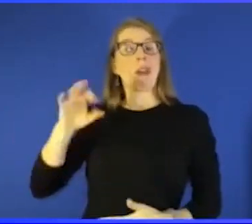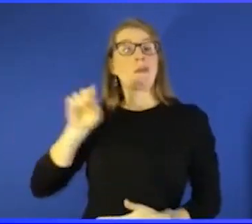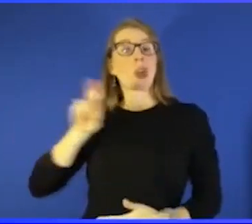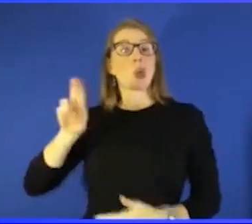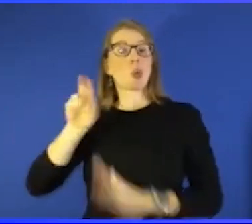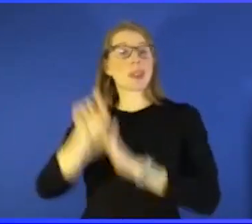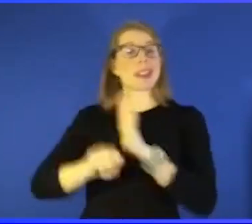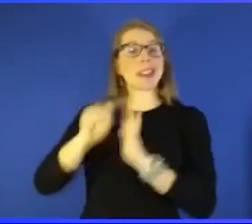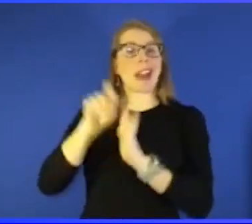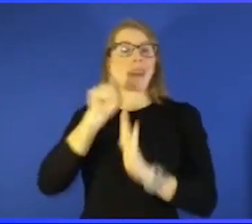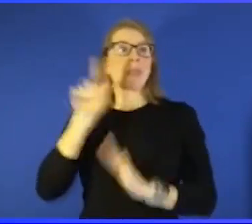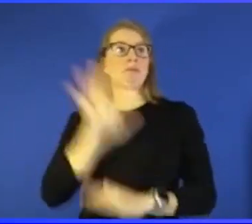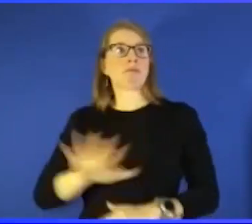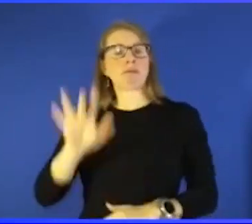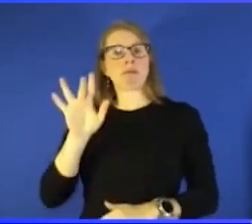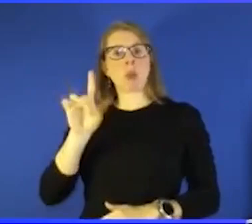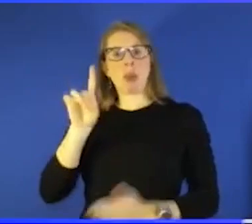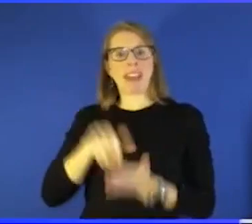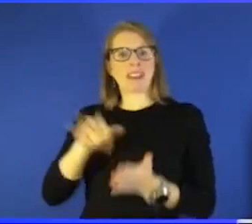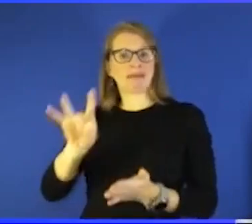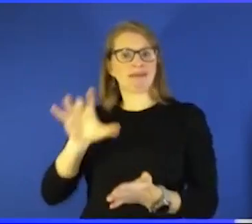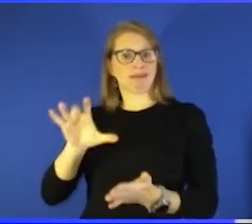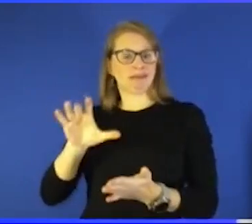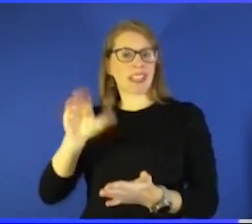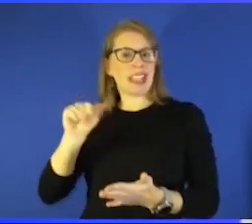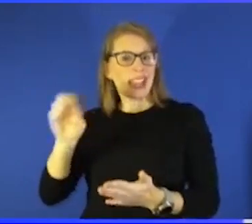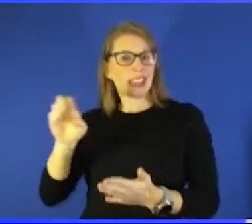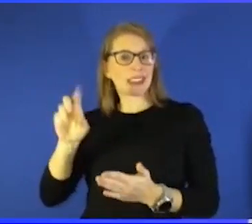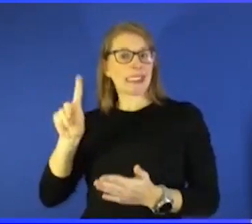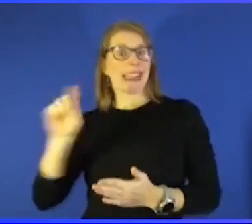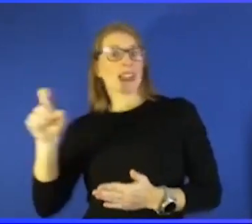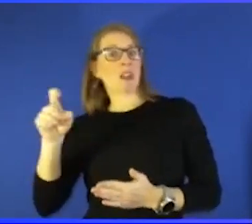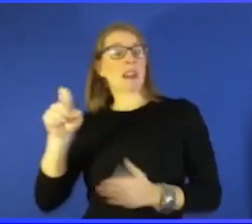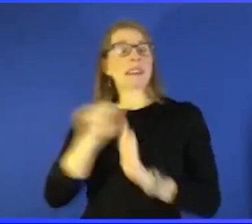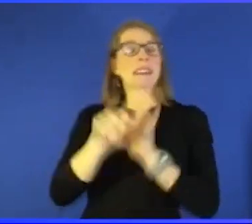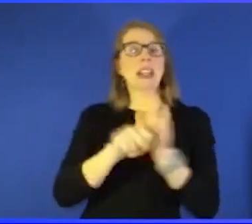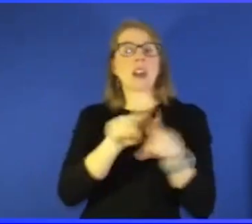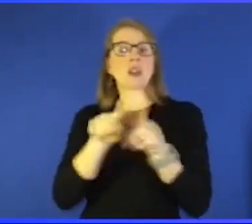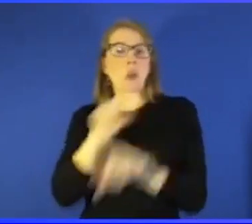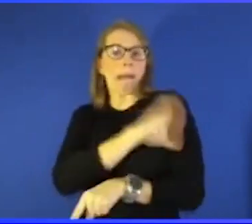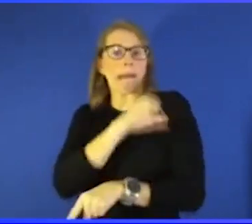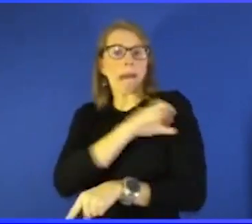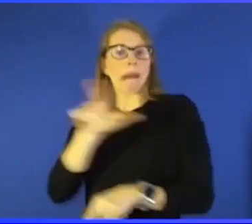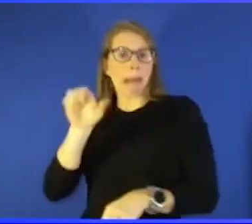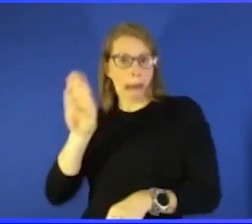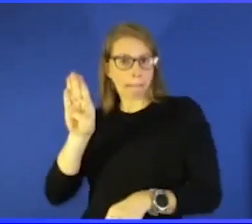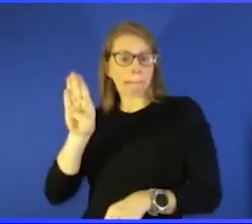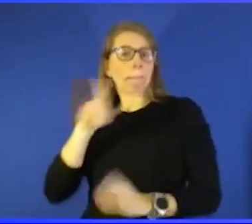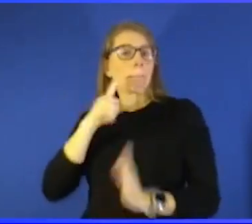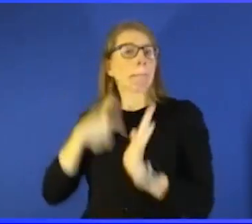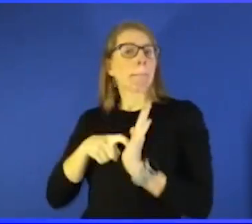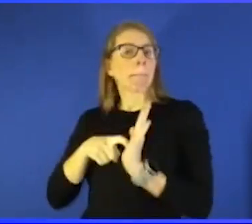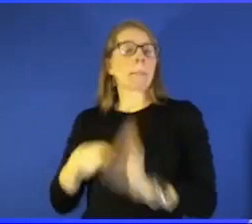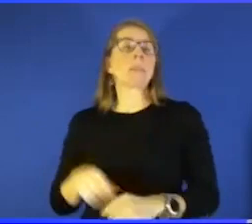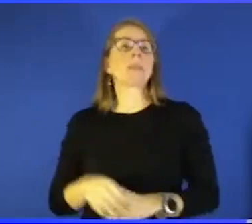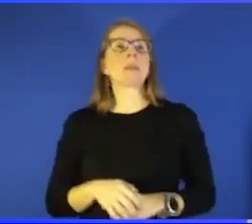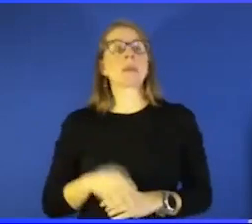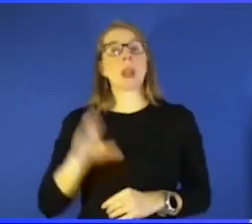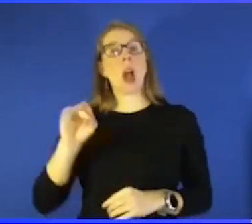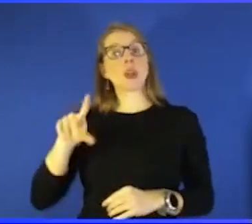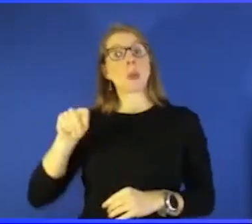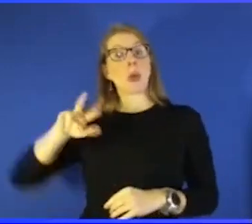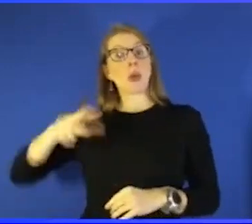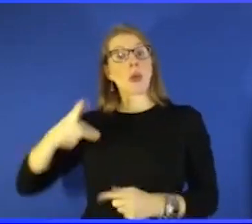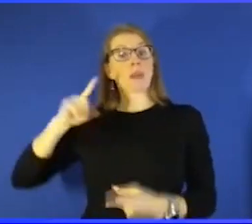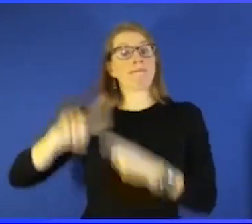there were like 1,800 cases diagnosed at state and clinical laboratories. However, from October 3rd until